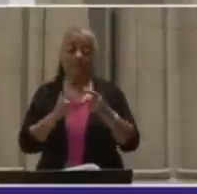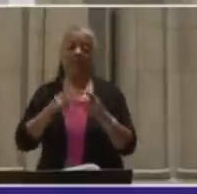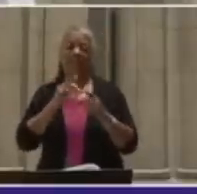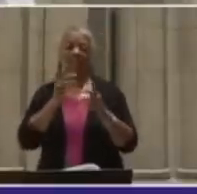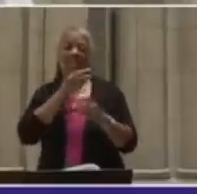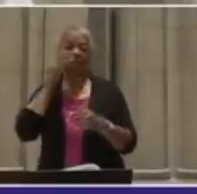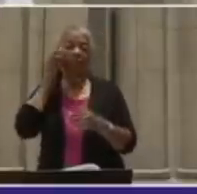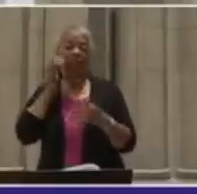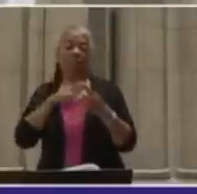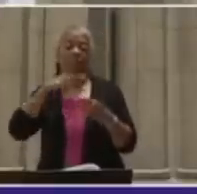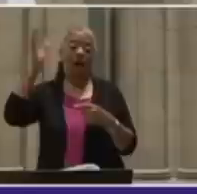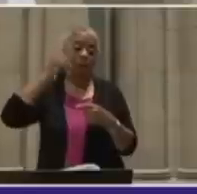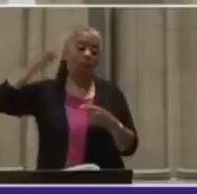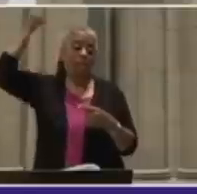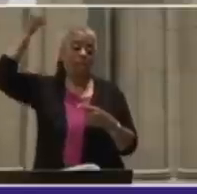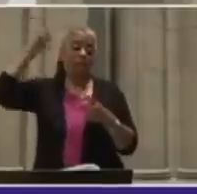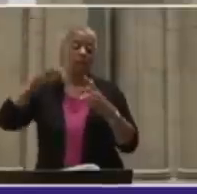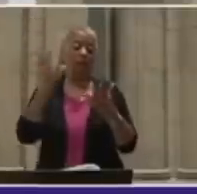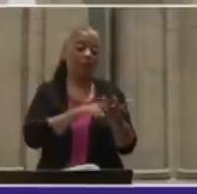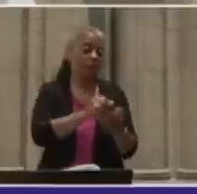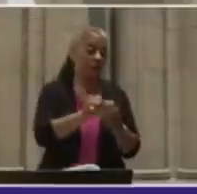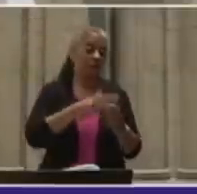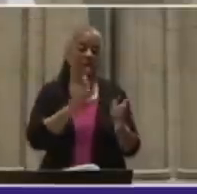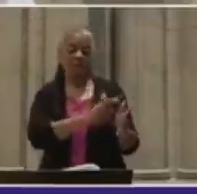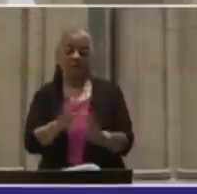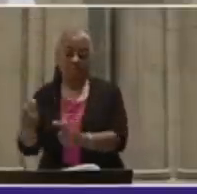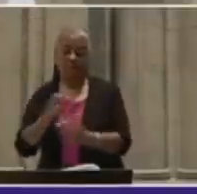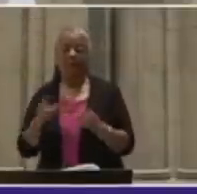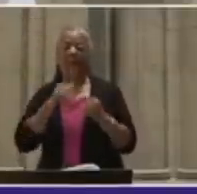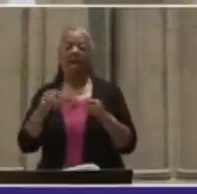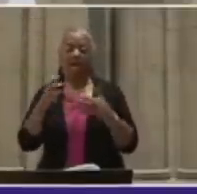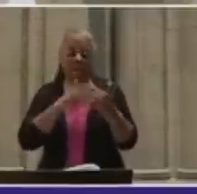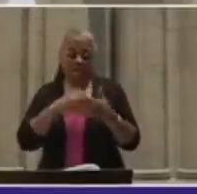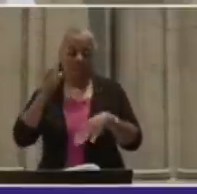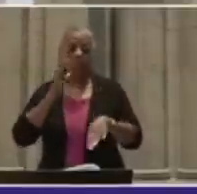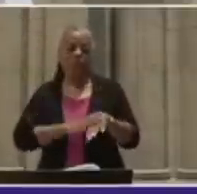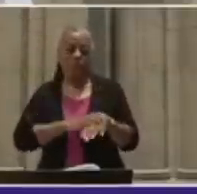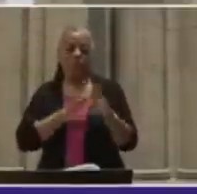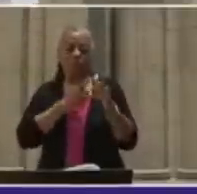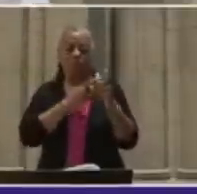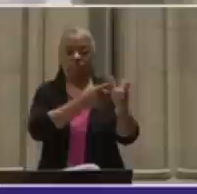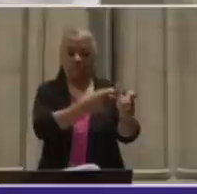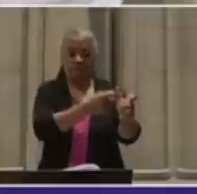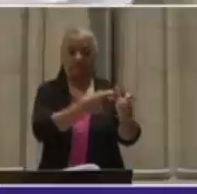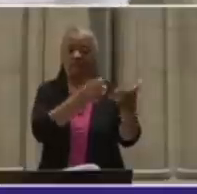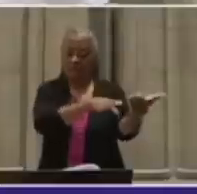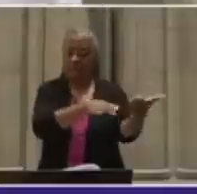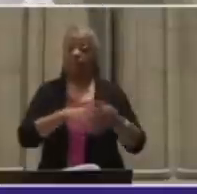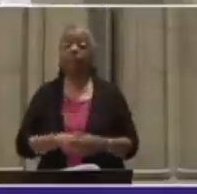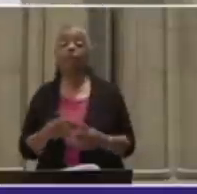the rope and by rape and by gun and even on the run. From the